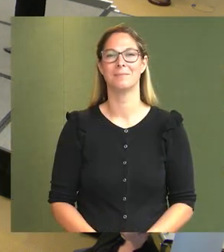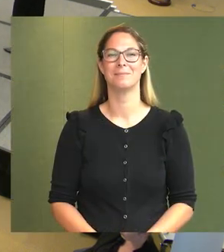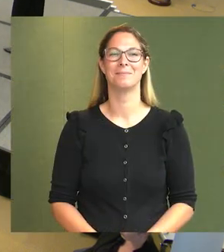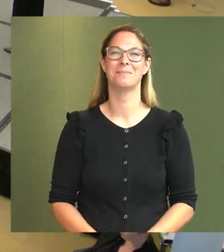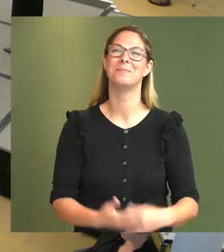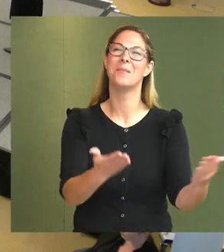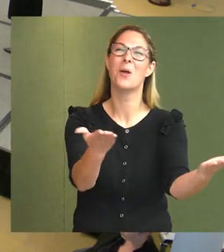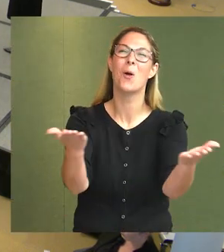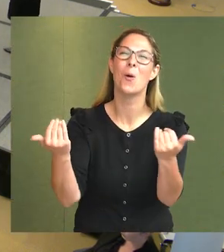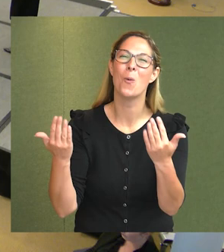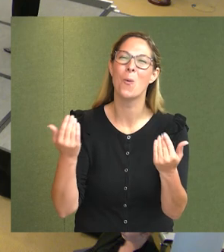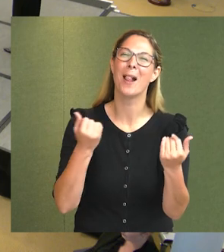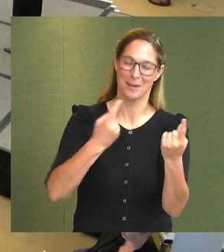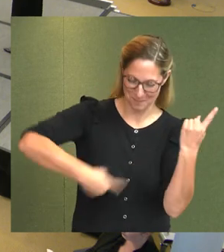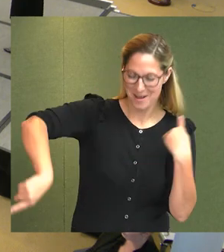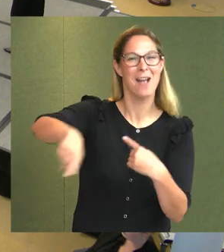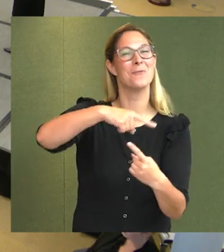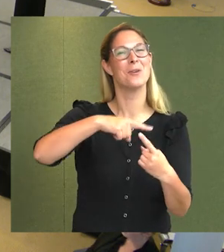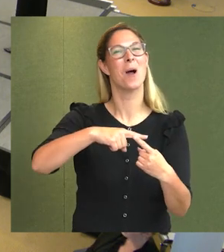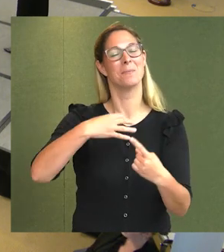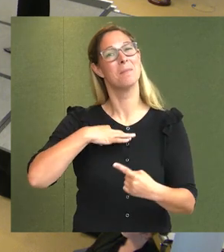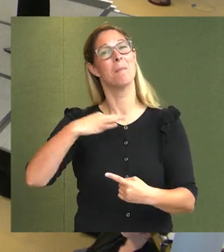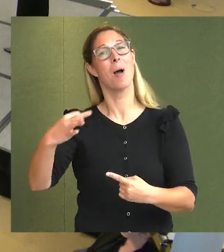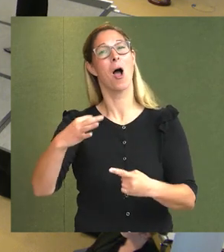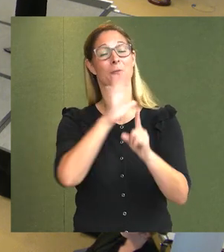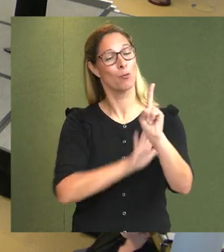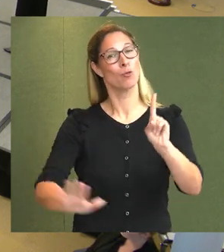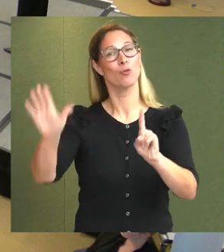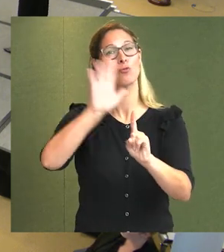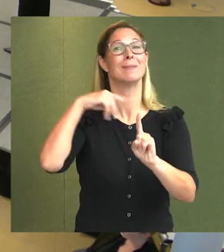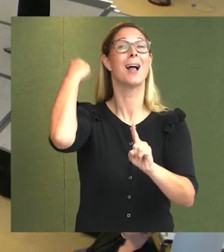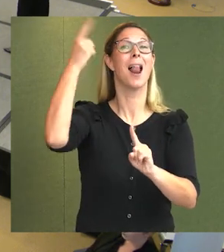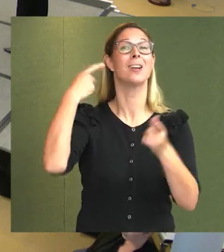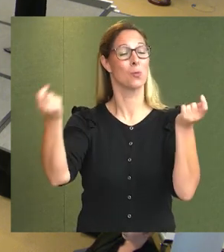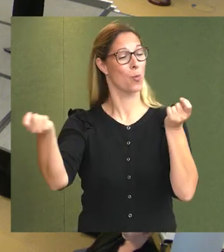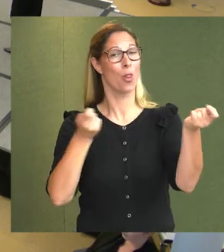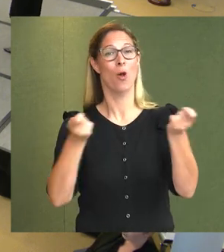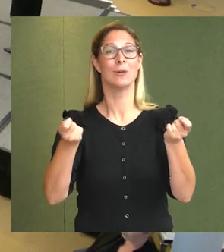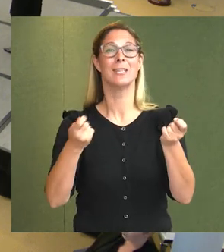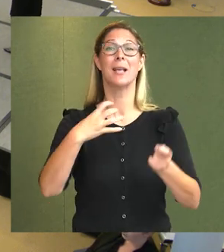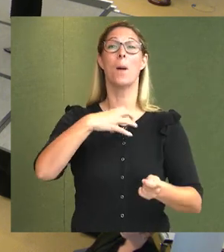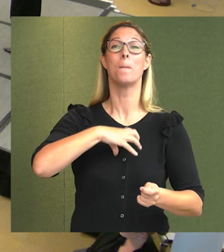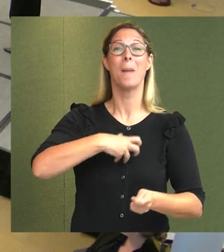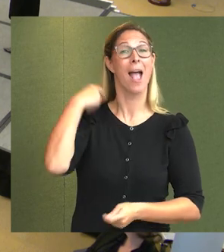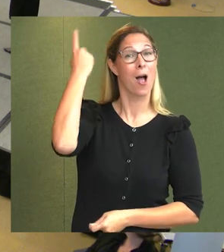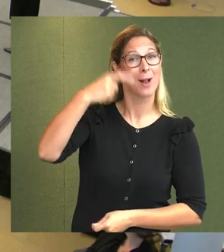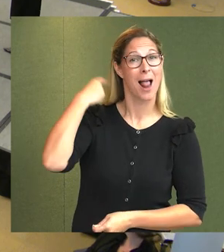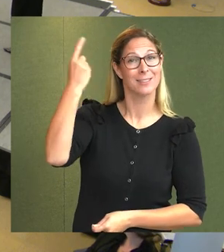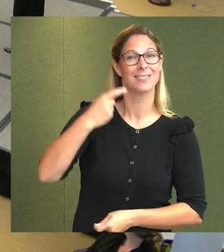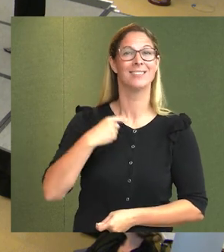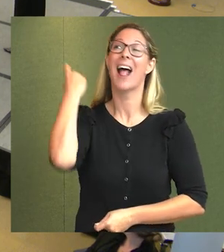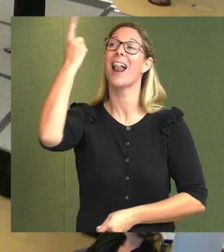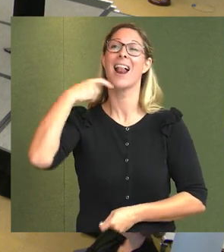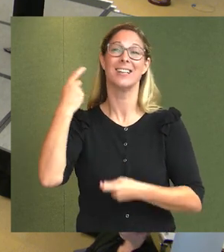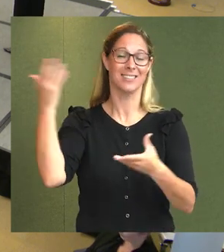Welcome, everyone. On behalf of the Greater London Authority, the Mayor of London, and London Assembly members, to